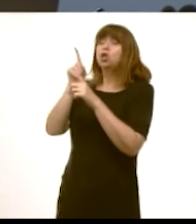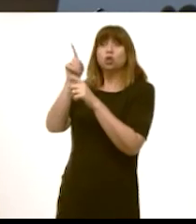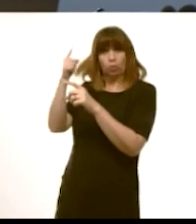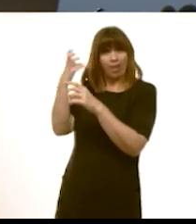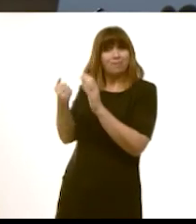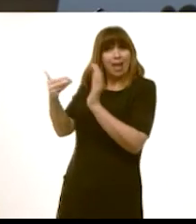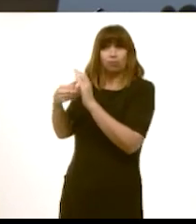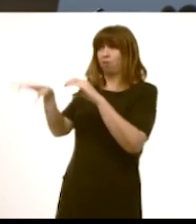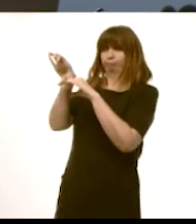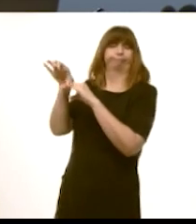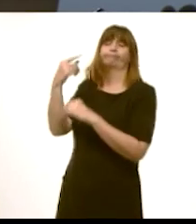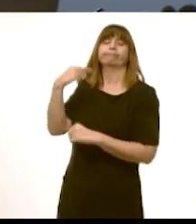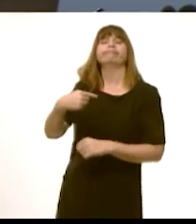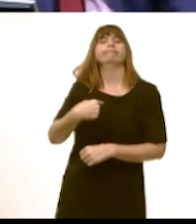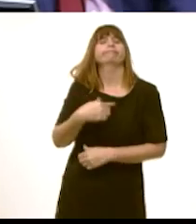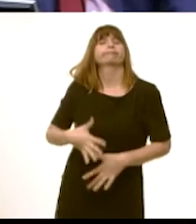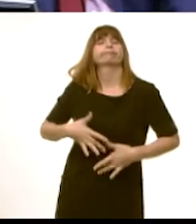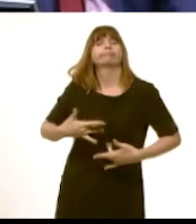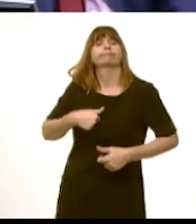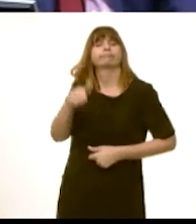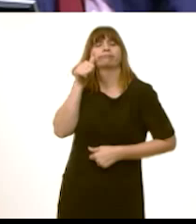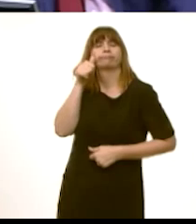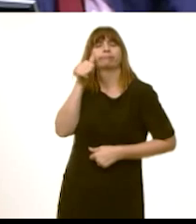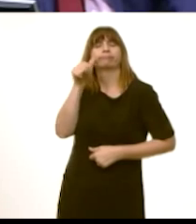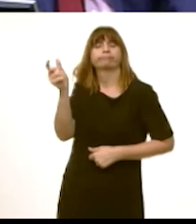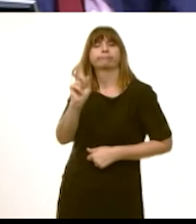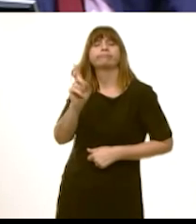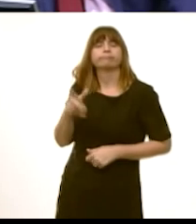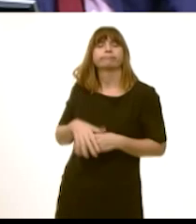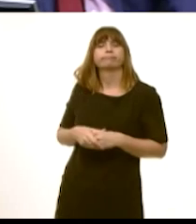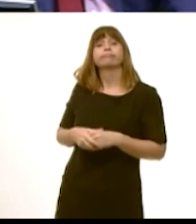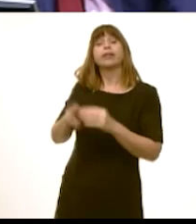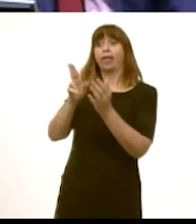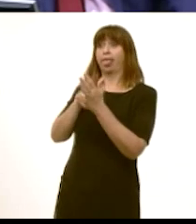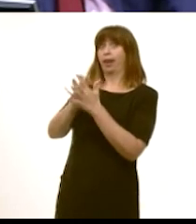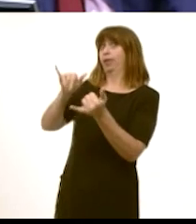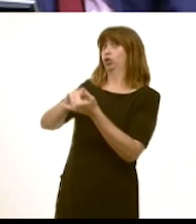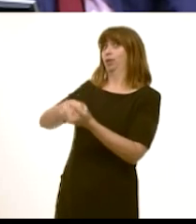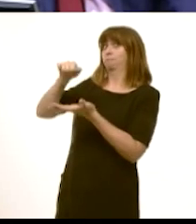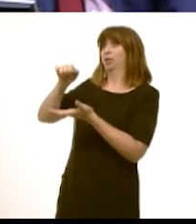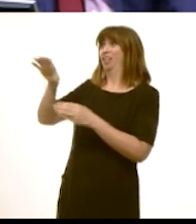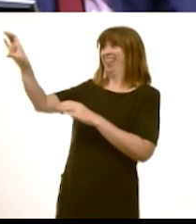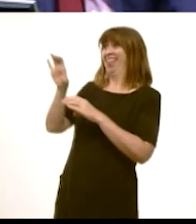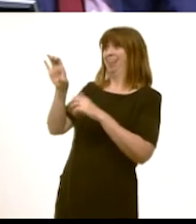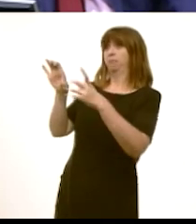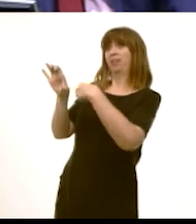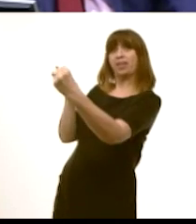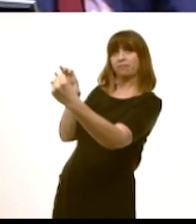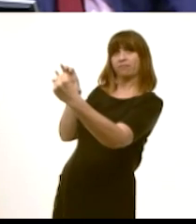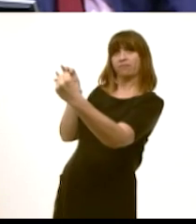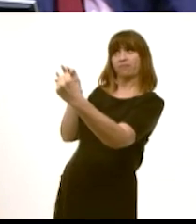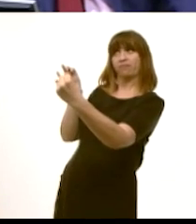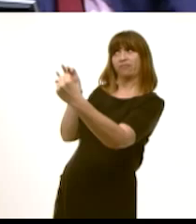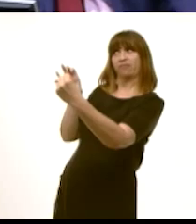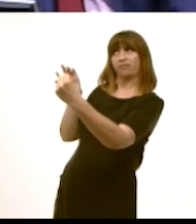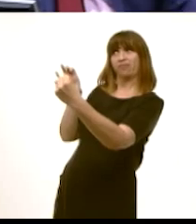Because what I suspect is going to happen is that there will be money put into the NHS budget. I think that's probably right, but it'll be taken from elsewhere in the health budget.